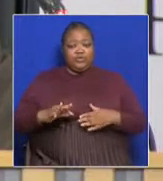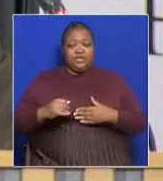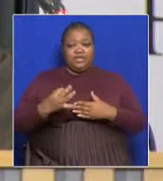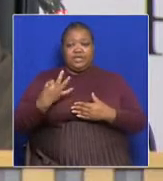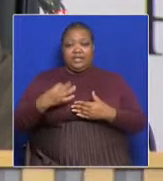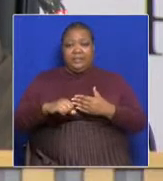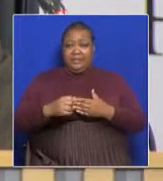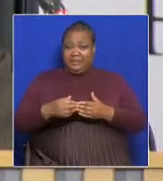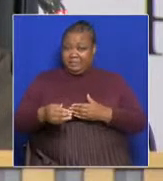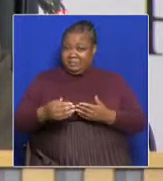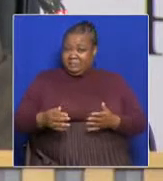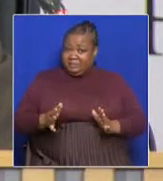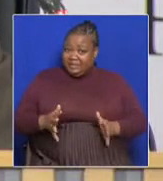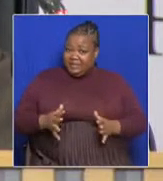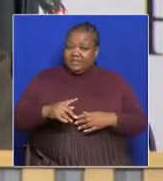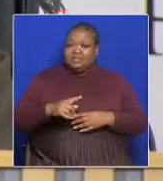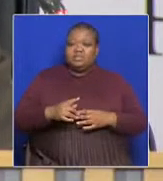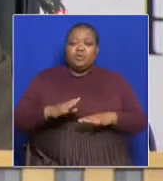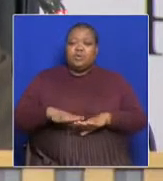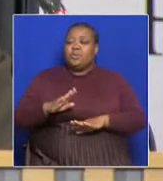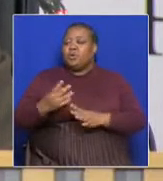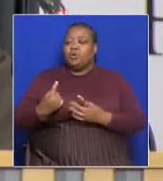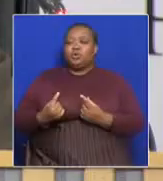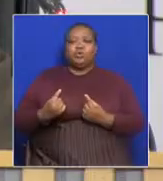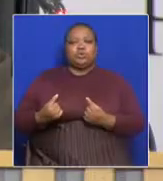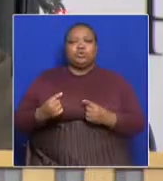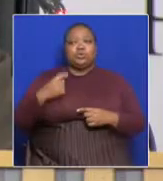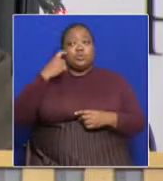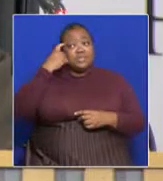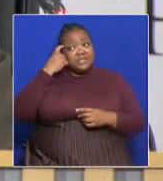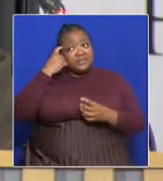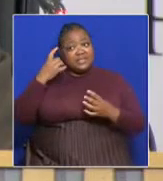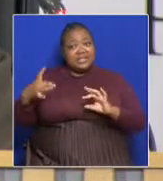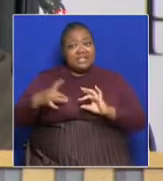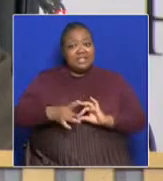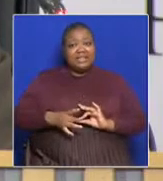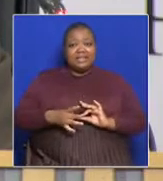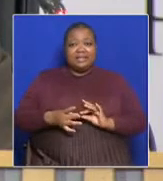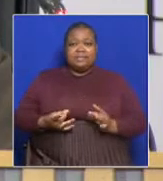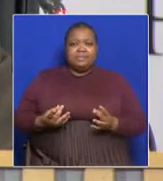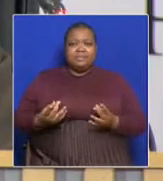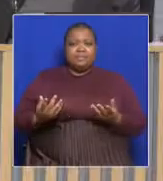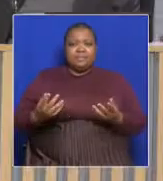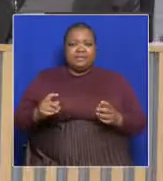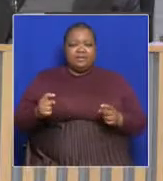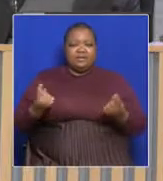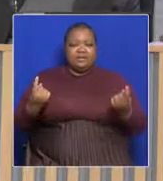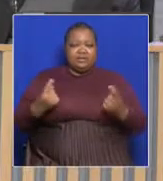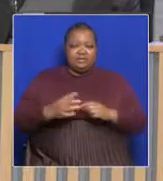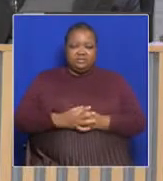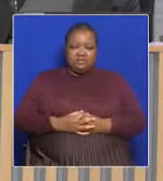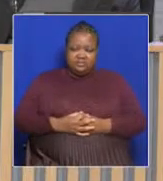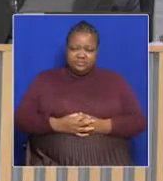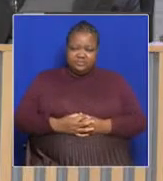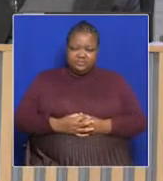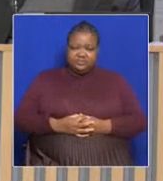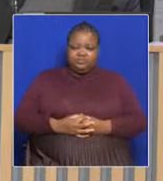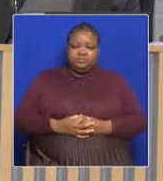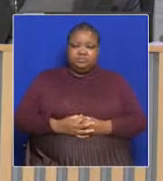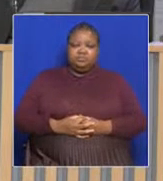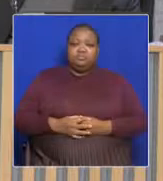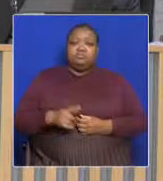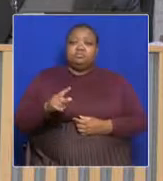further that we could do to find a suspect or to link a suspect to this case. In that case, why did you not ask your